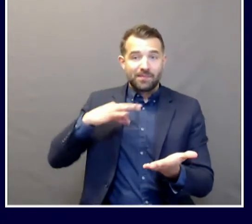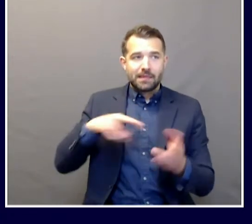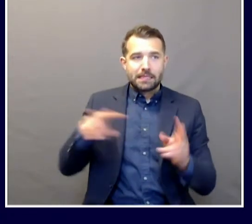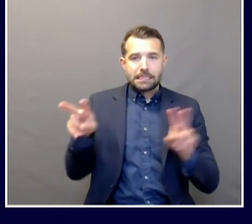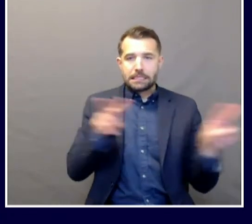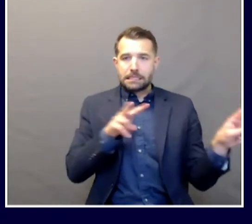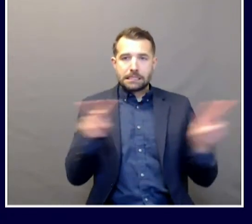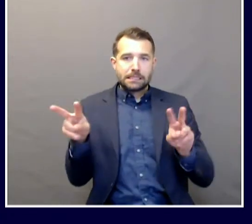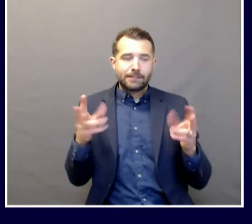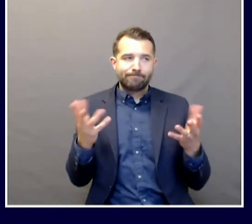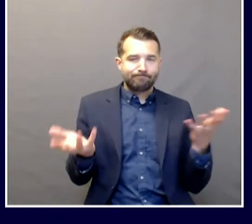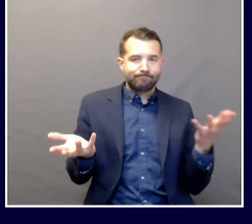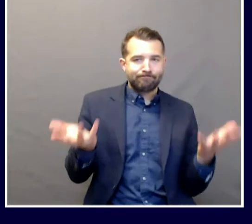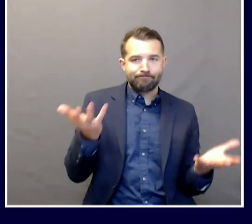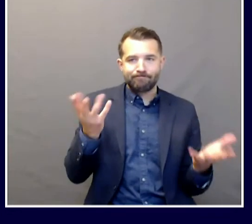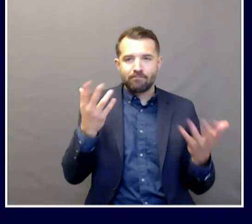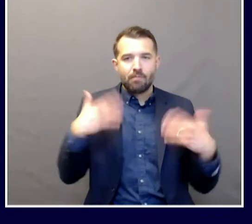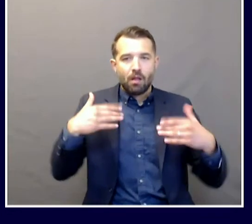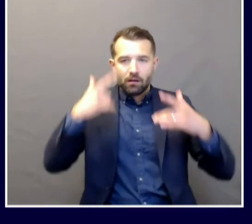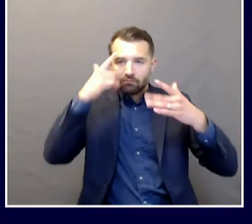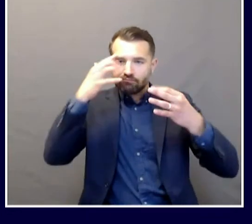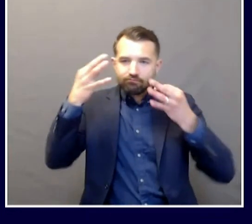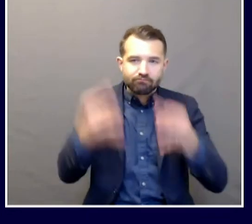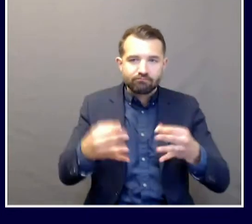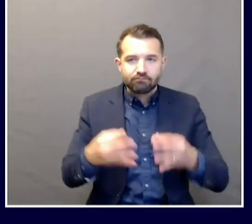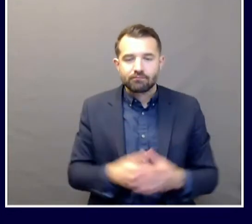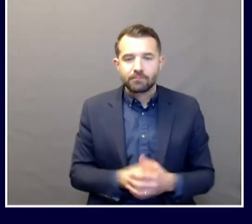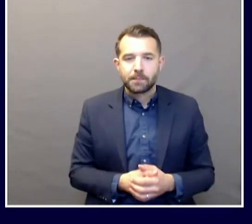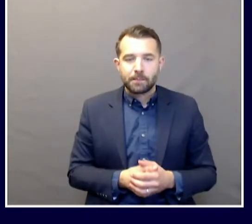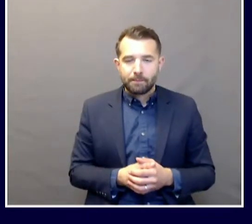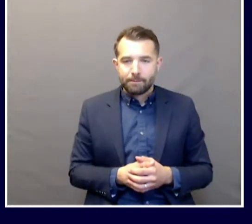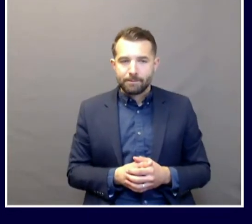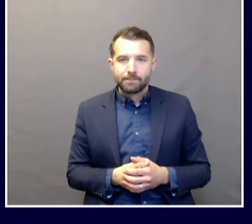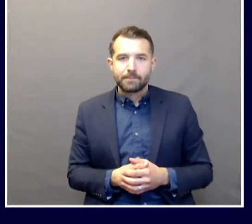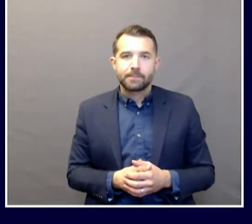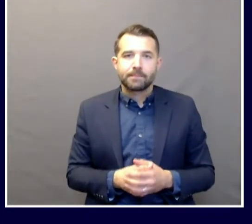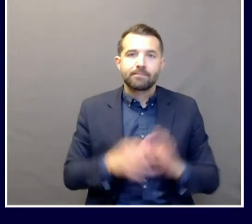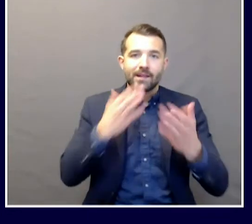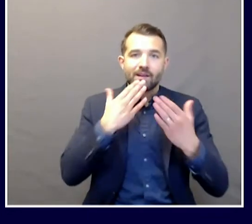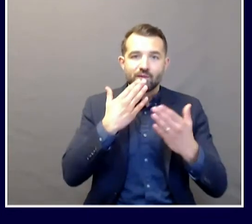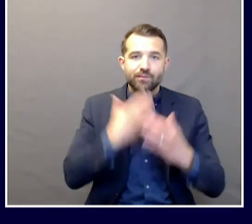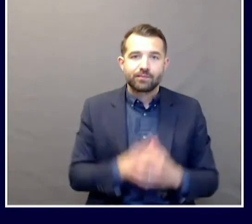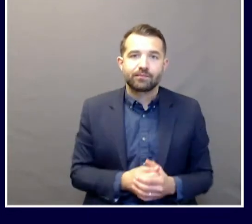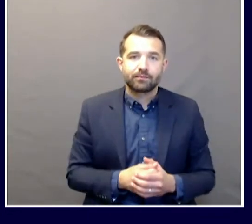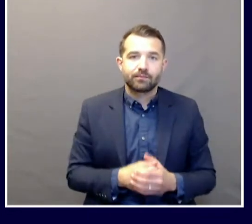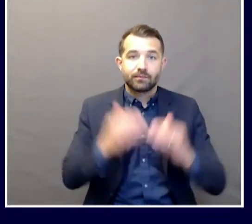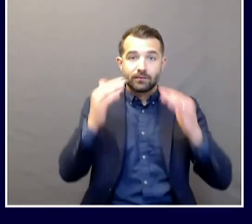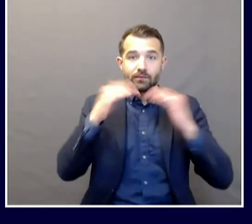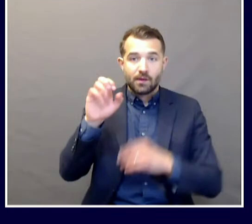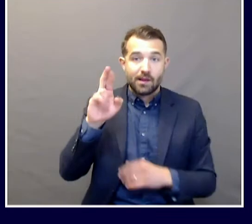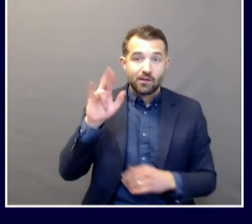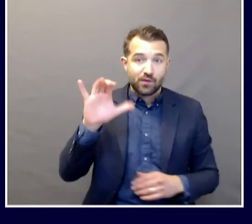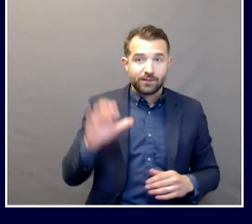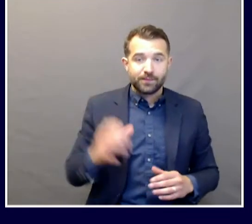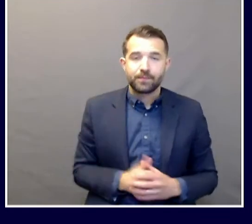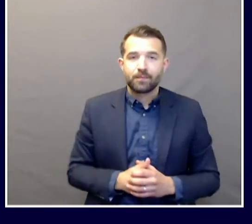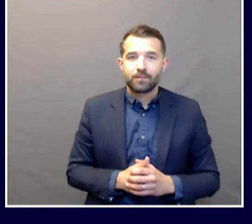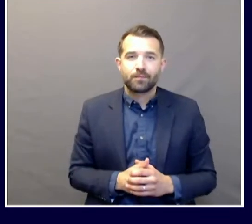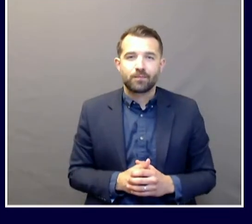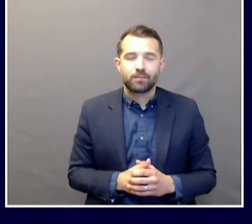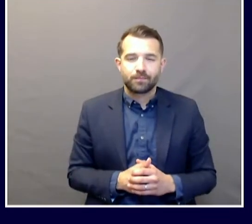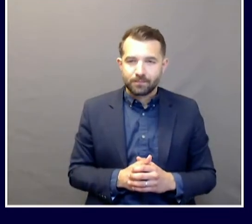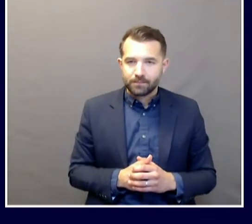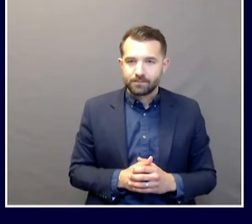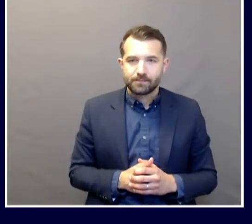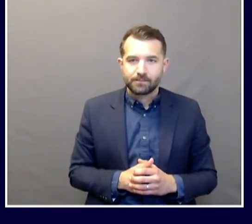Patrick. Over to Eric Russell next. Good afternoon, Dr. Shah. I wonder if you have any